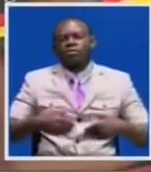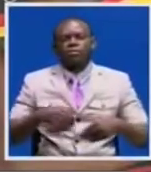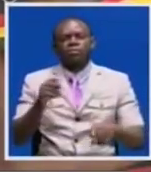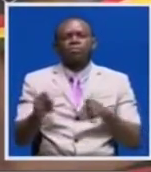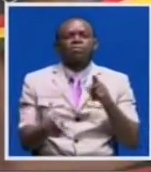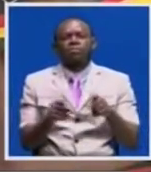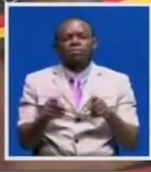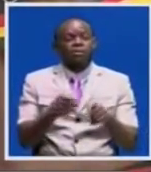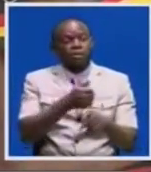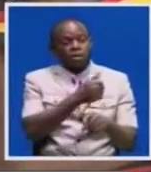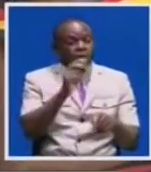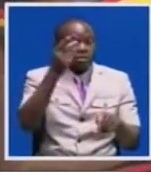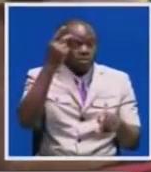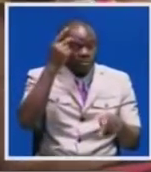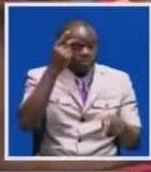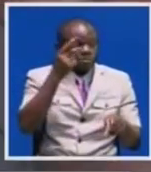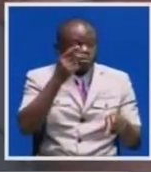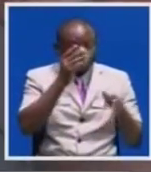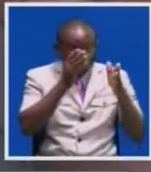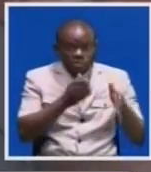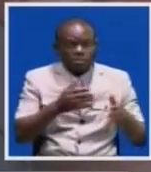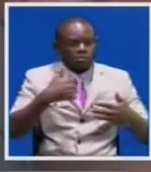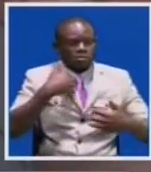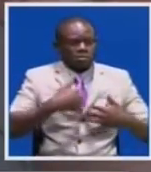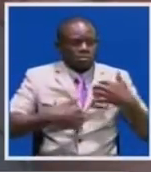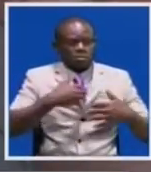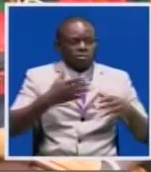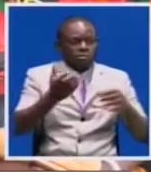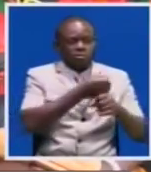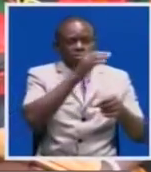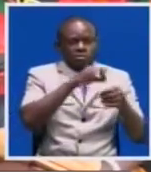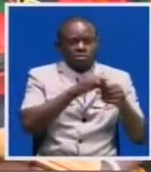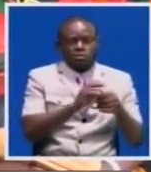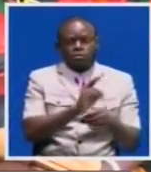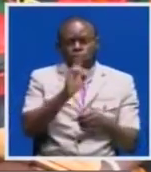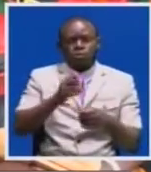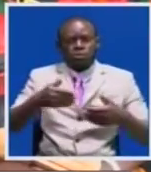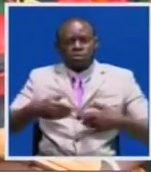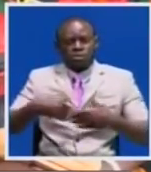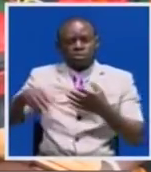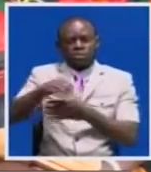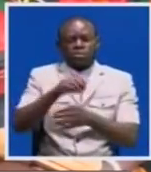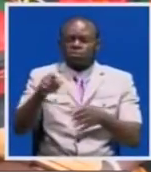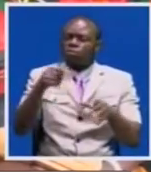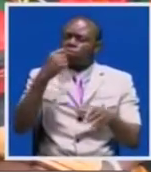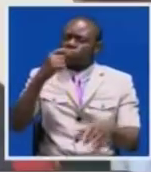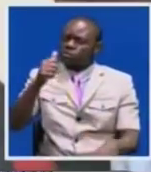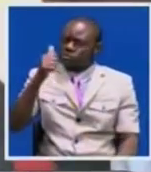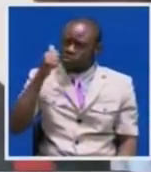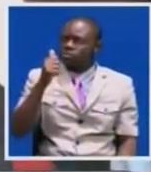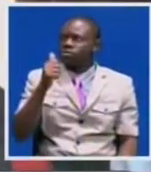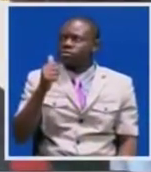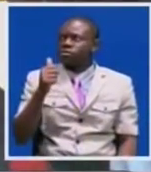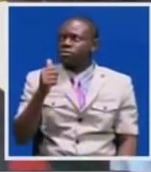get political mileage out of you. It is only Zambia we have as our own country. And the freedom